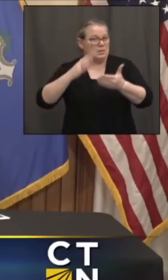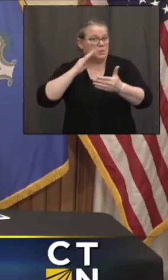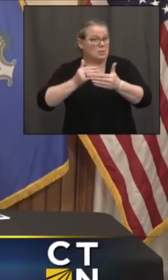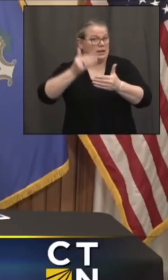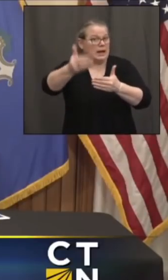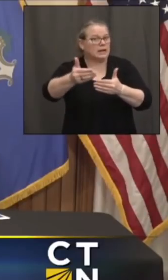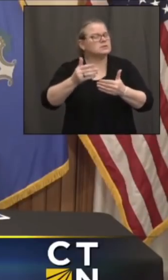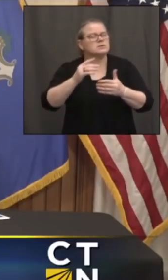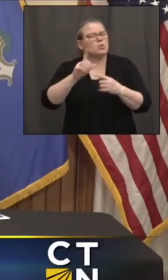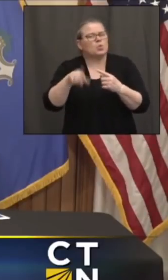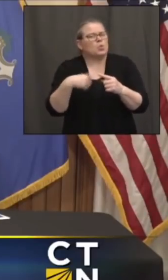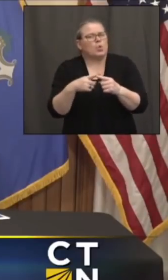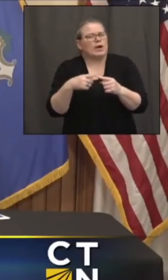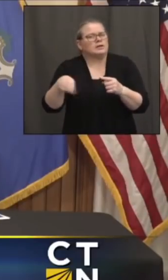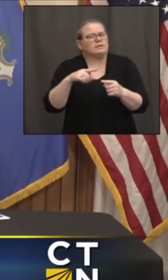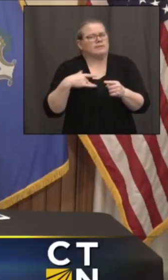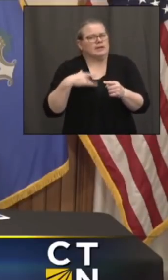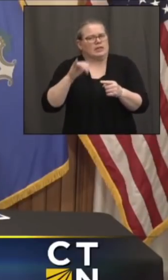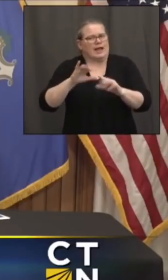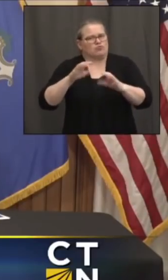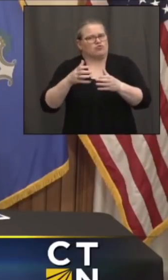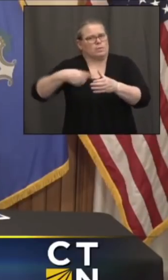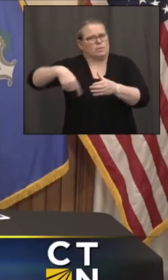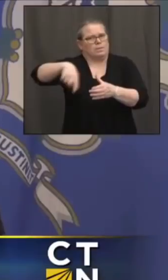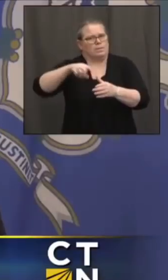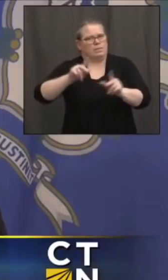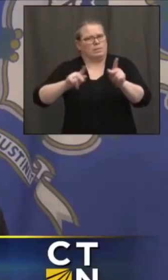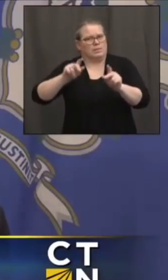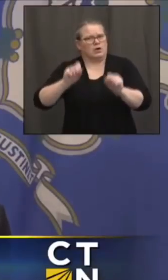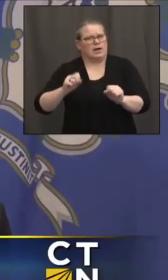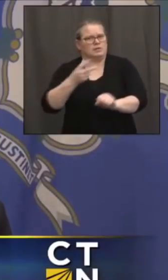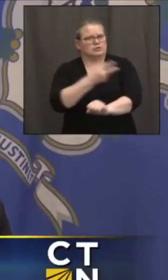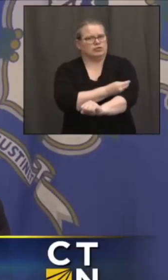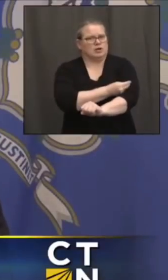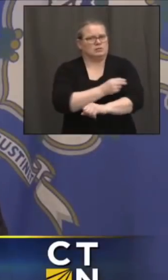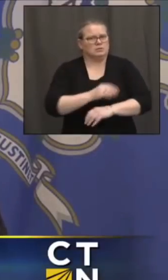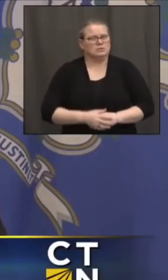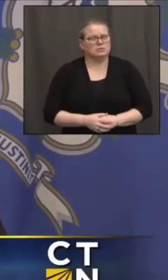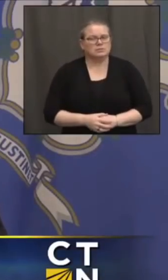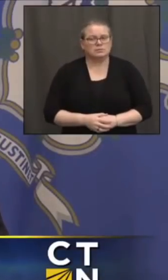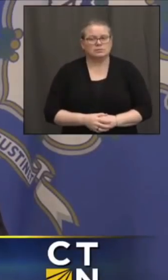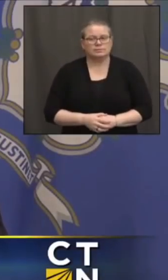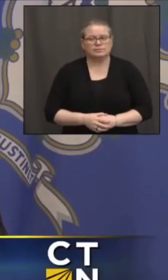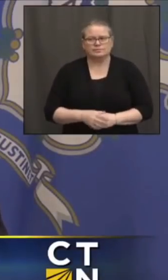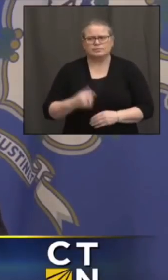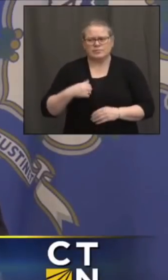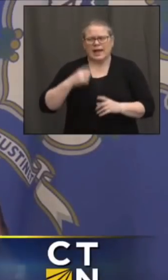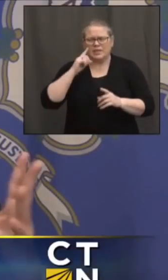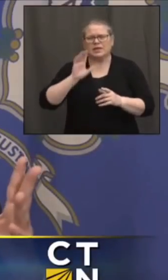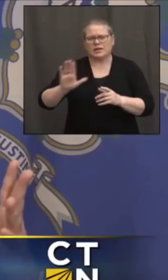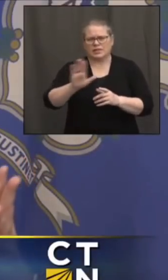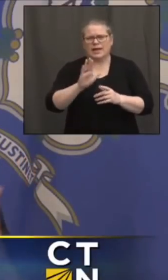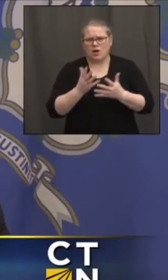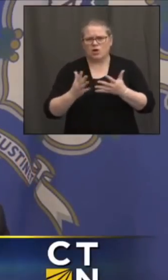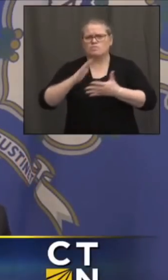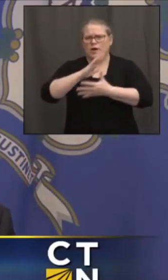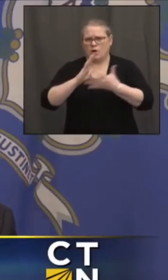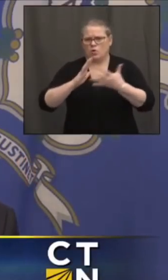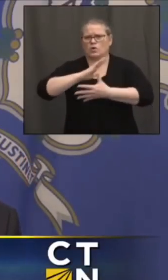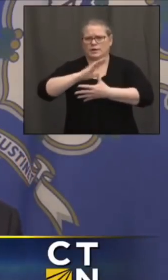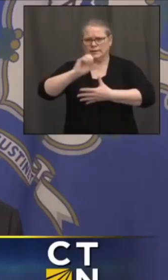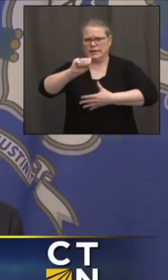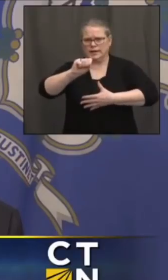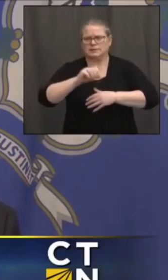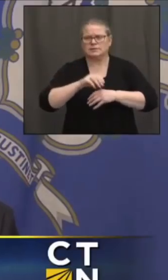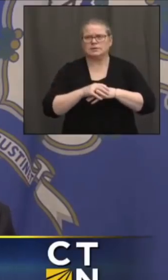population might fall? I think they are a priority population. We'll have to figure out how we